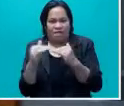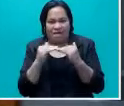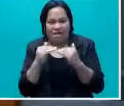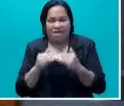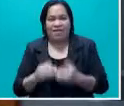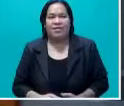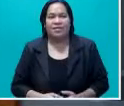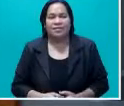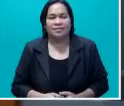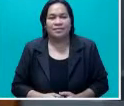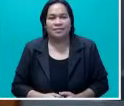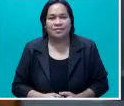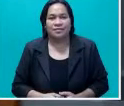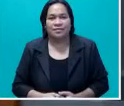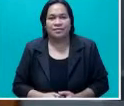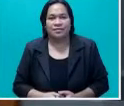reasons,